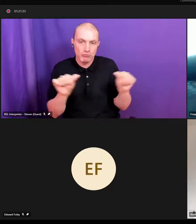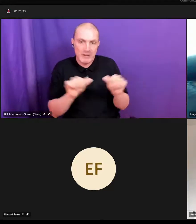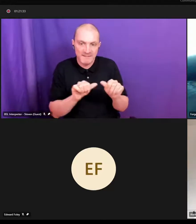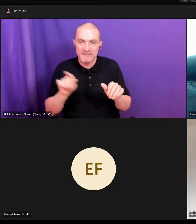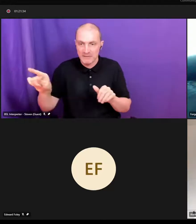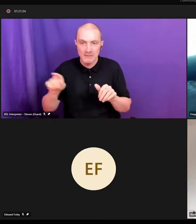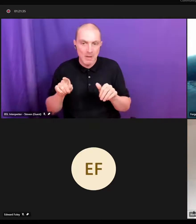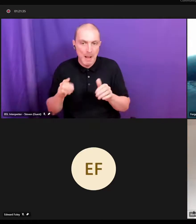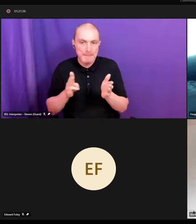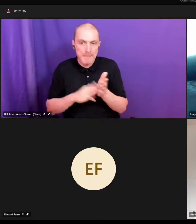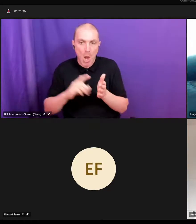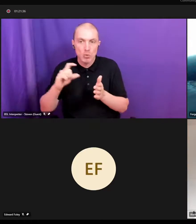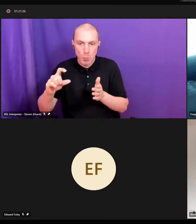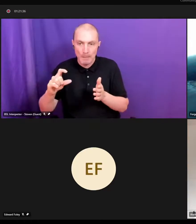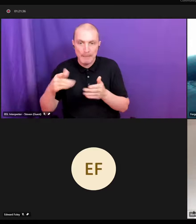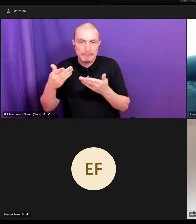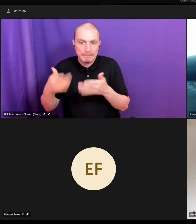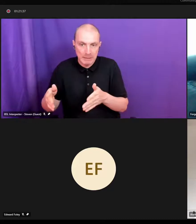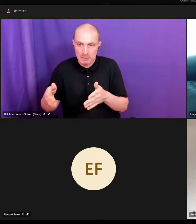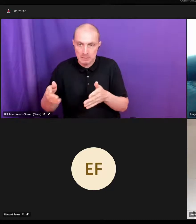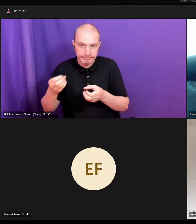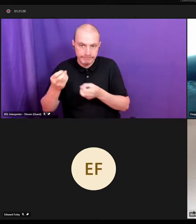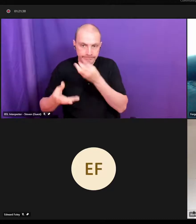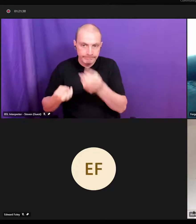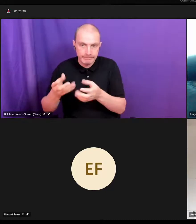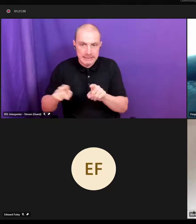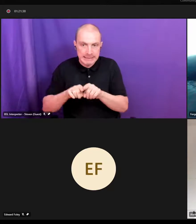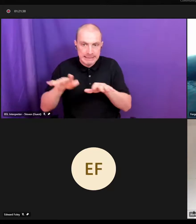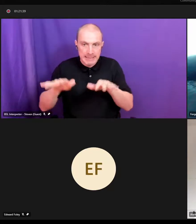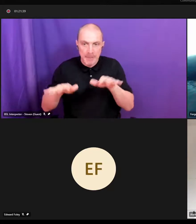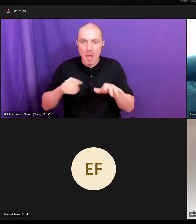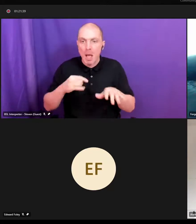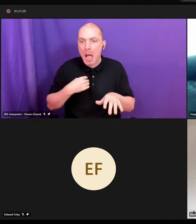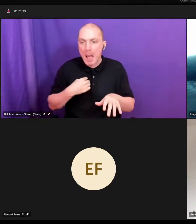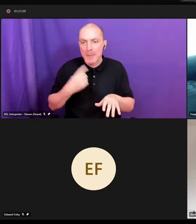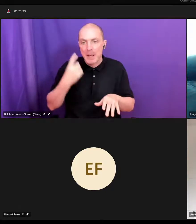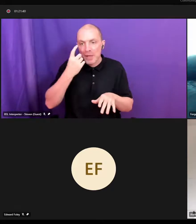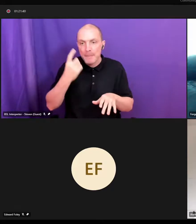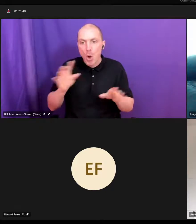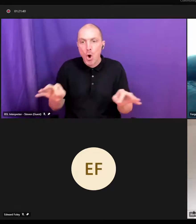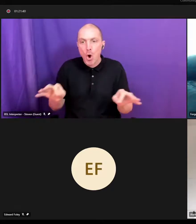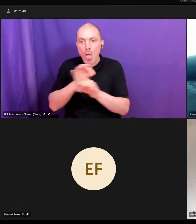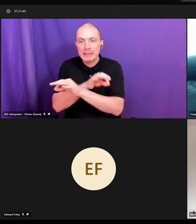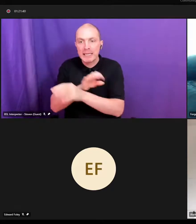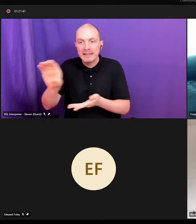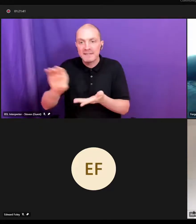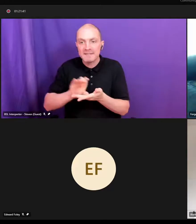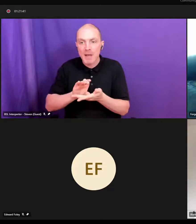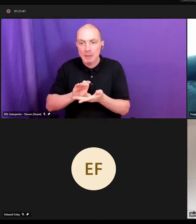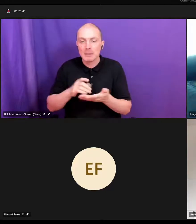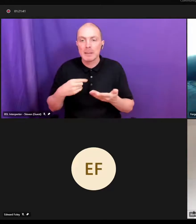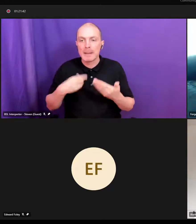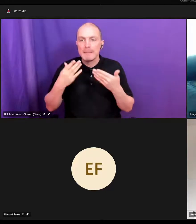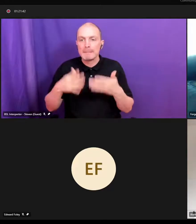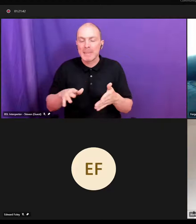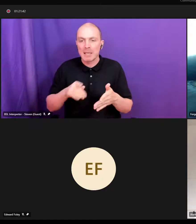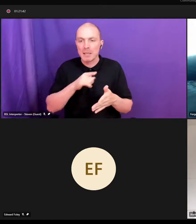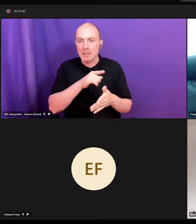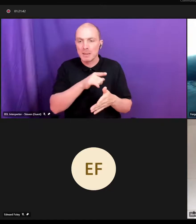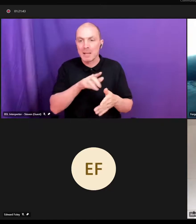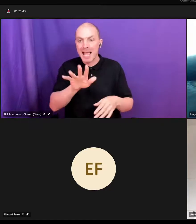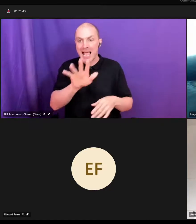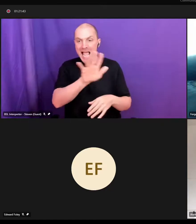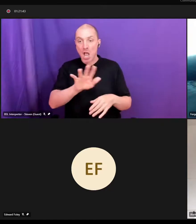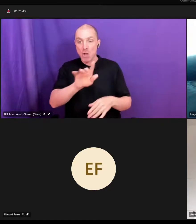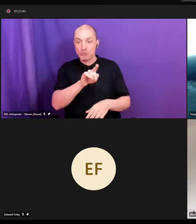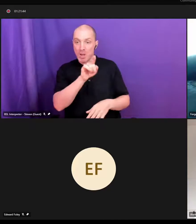about looking at maybe alternative ways of funding. I know at the developments up in Gilbertfield, there's been negotiations, discussions with private